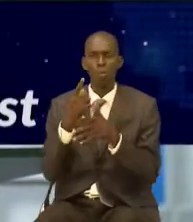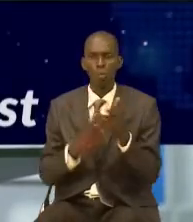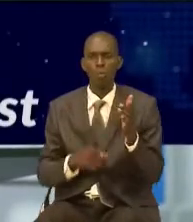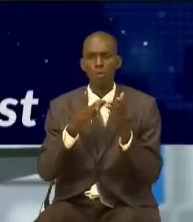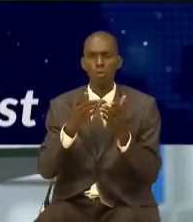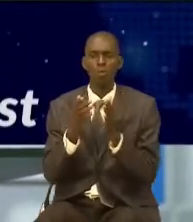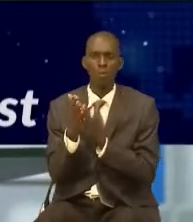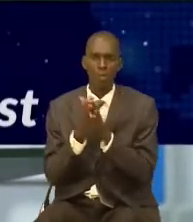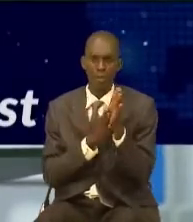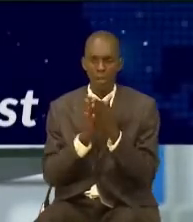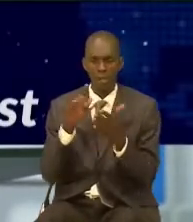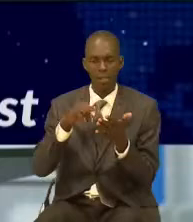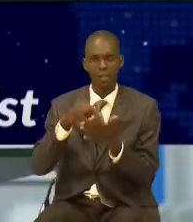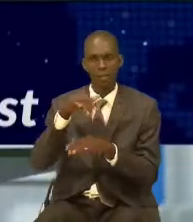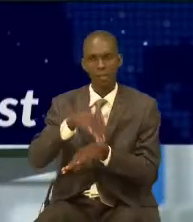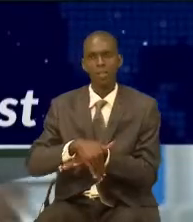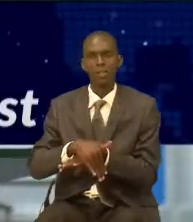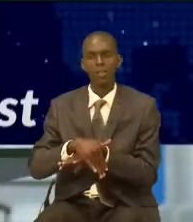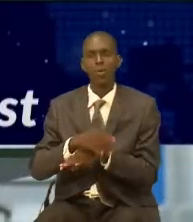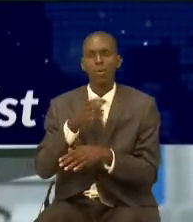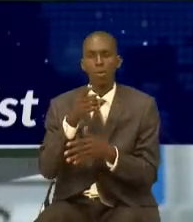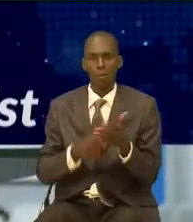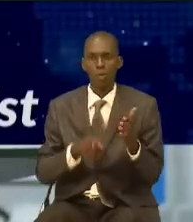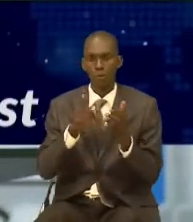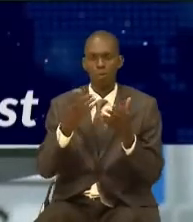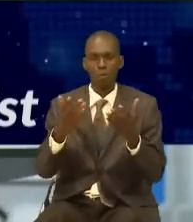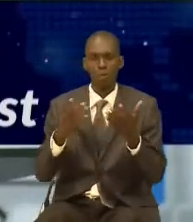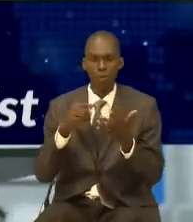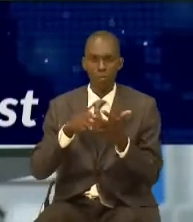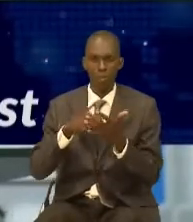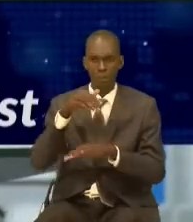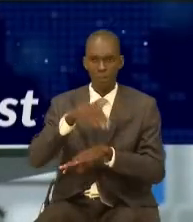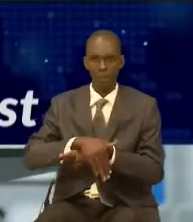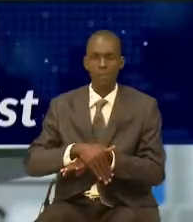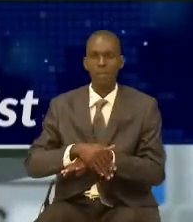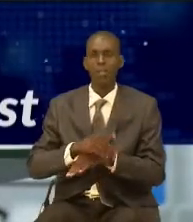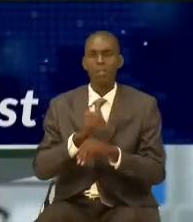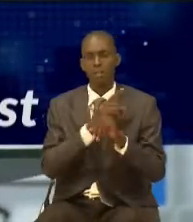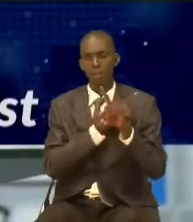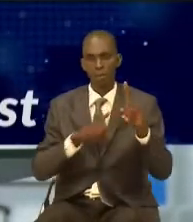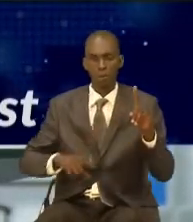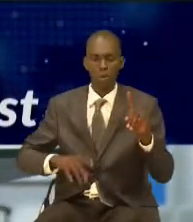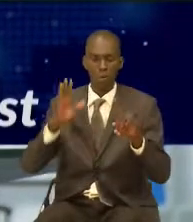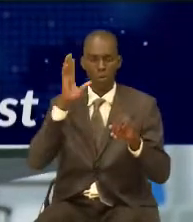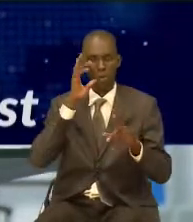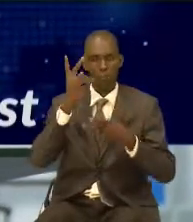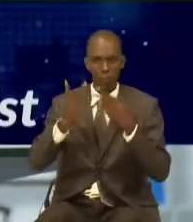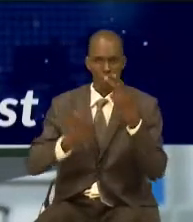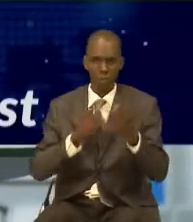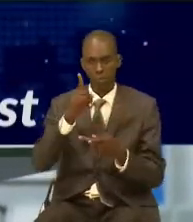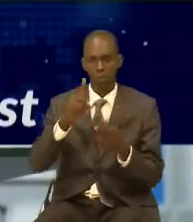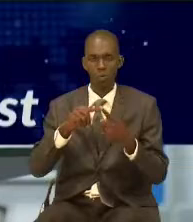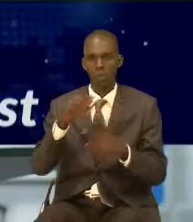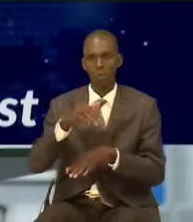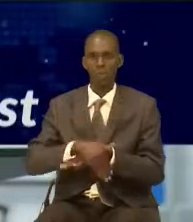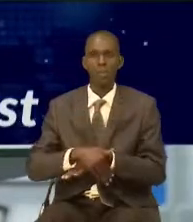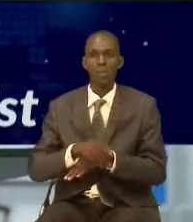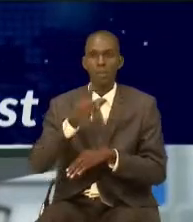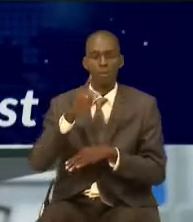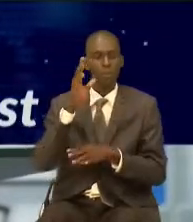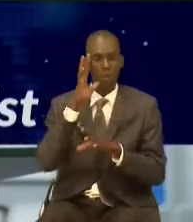divine solution ministration. And you will be a partaker. You will receive your